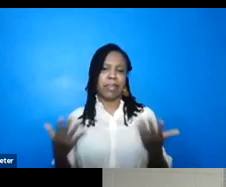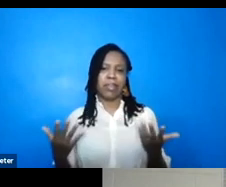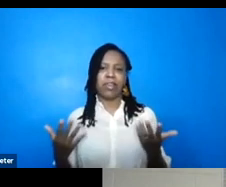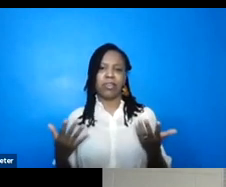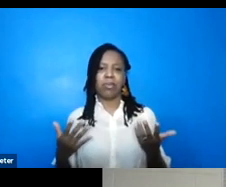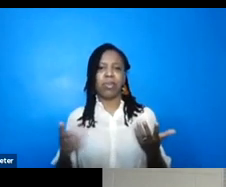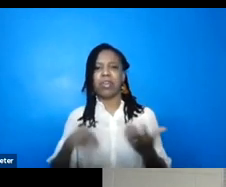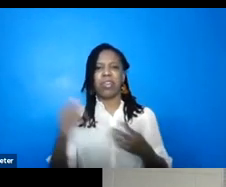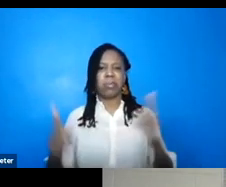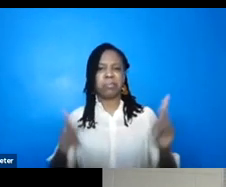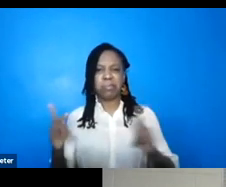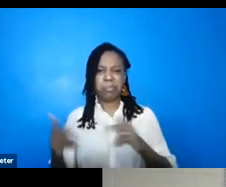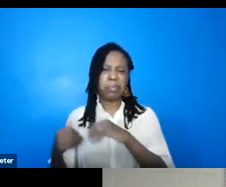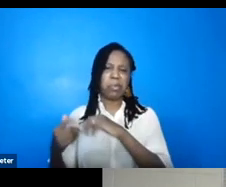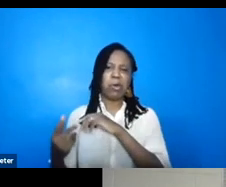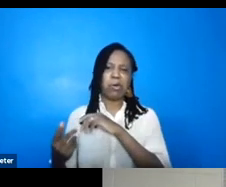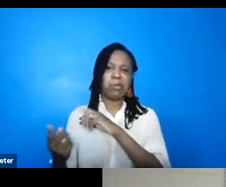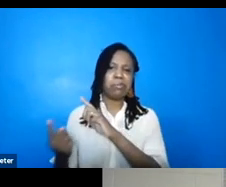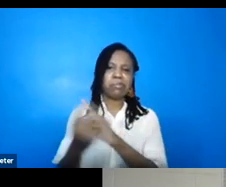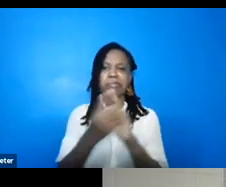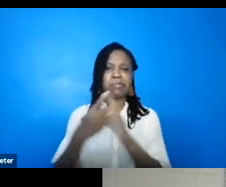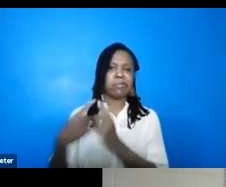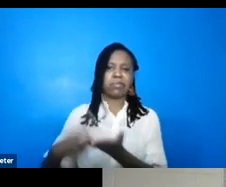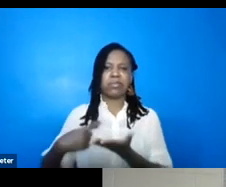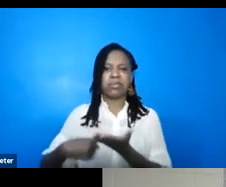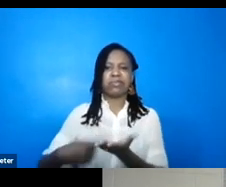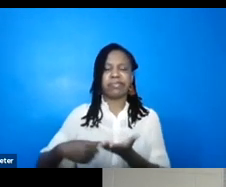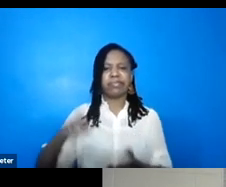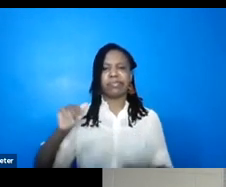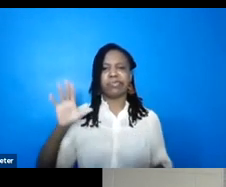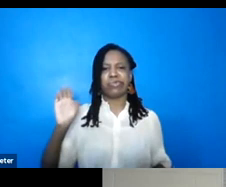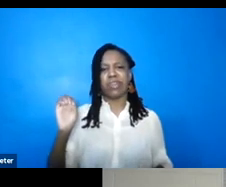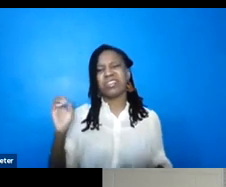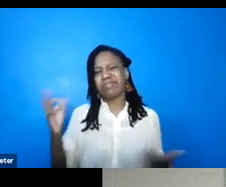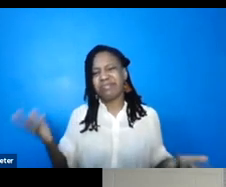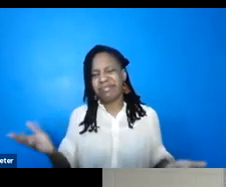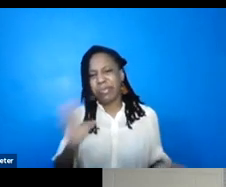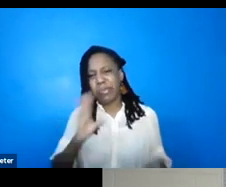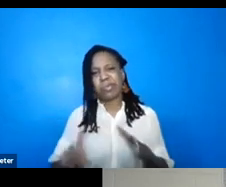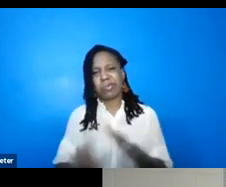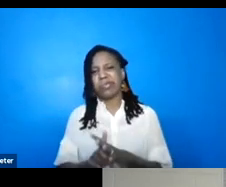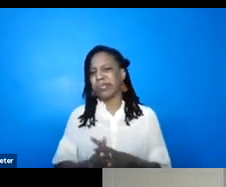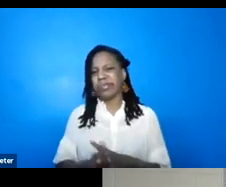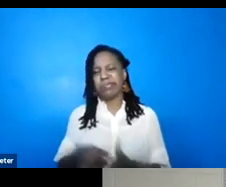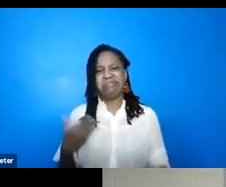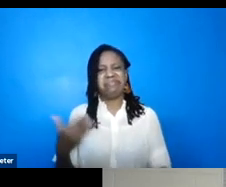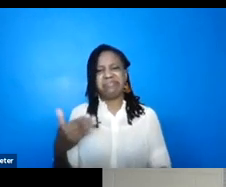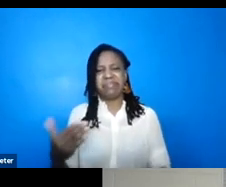others about this whole thing called race in this country and racism.